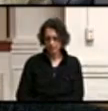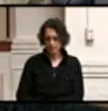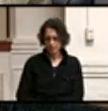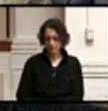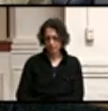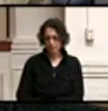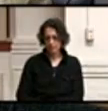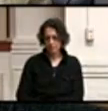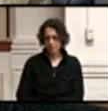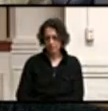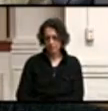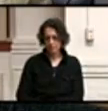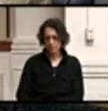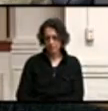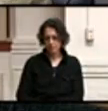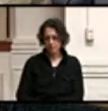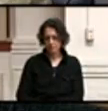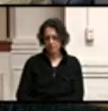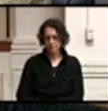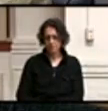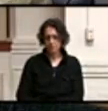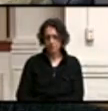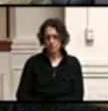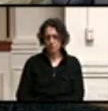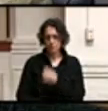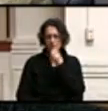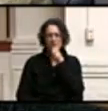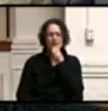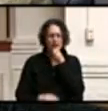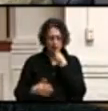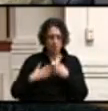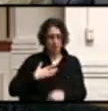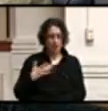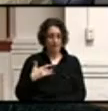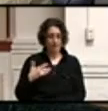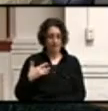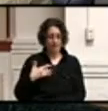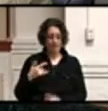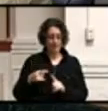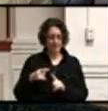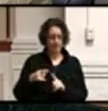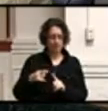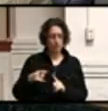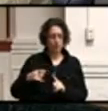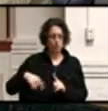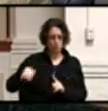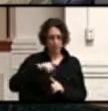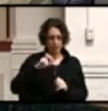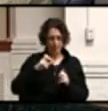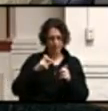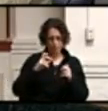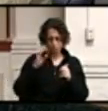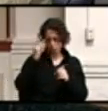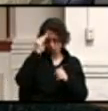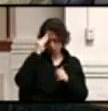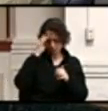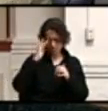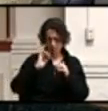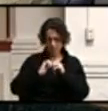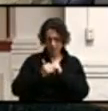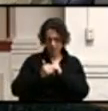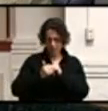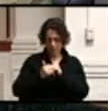the discussions would occur, because I don't know that we can speak about individual